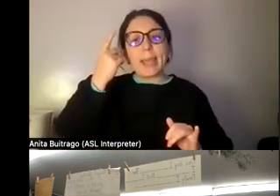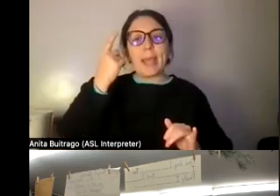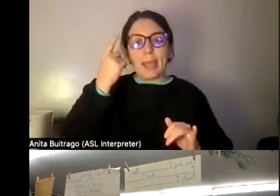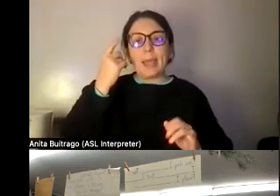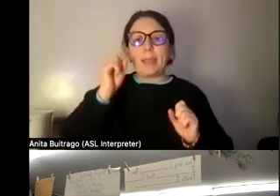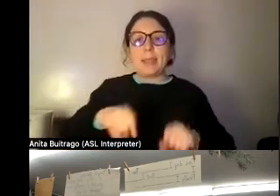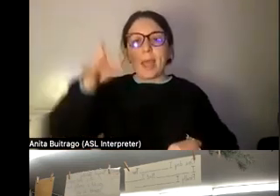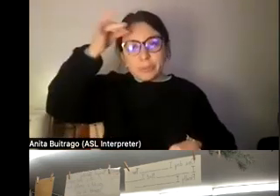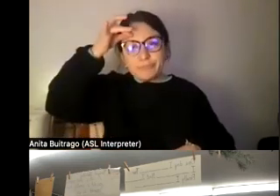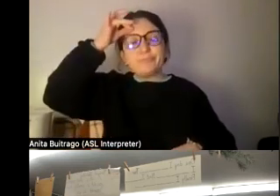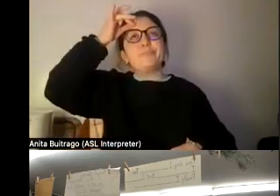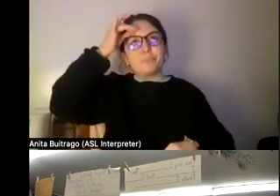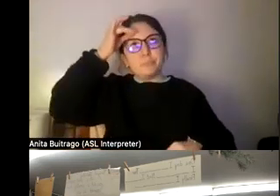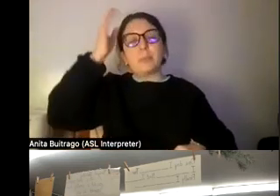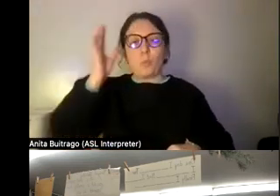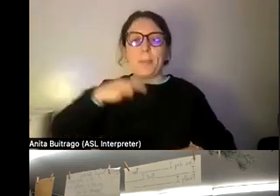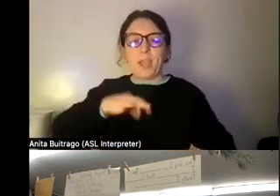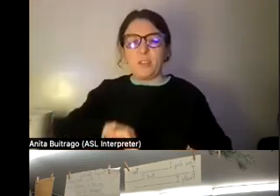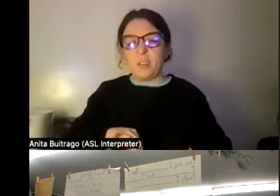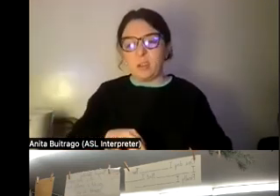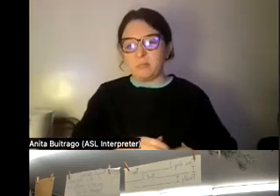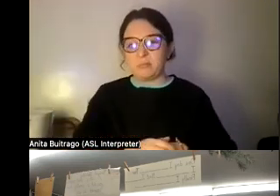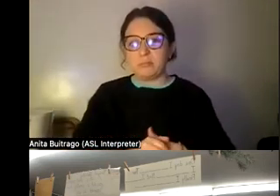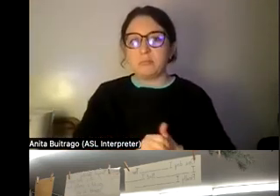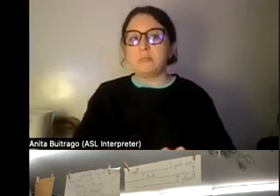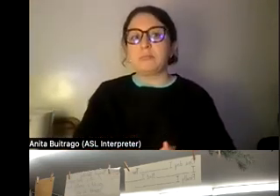we are working towards with all of this.